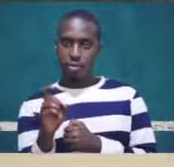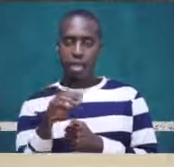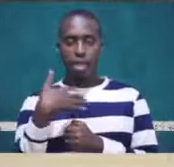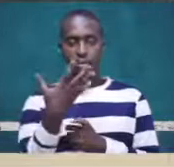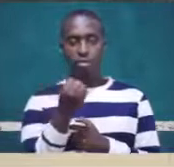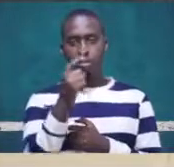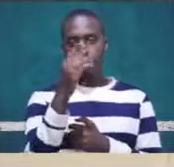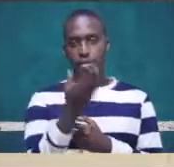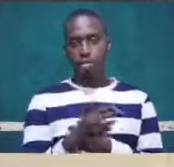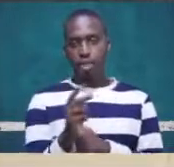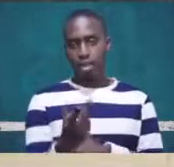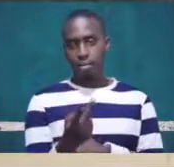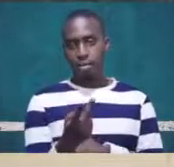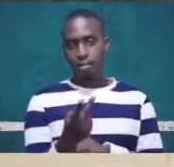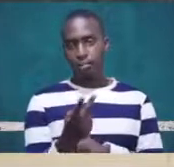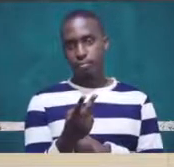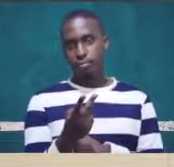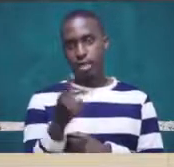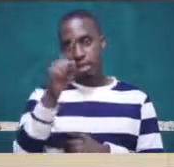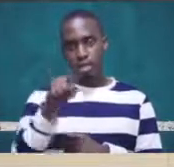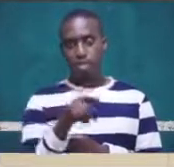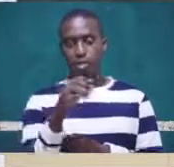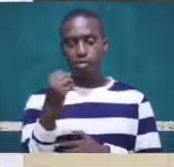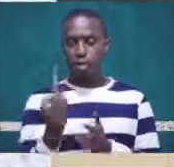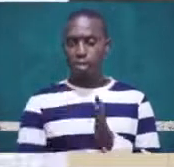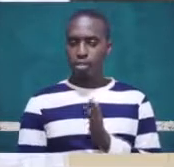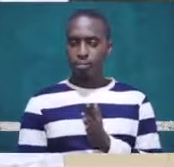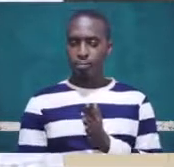This is a half. Integral of what?